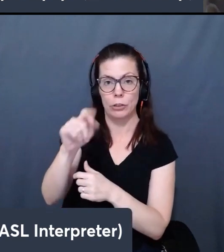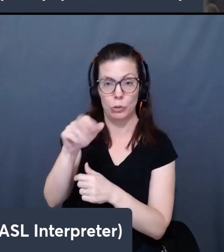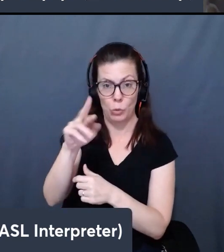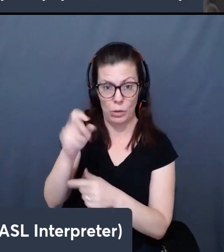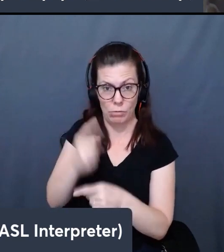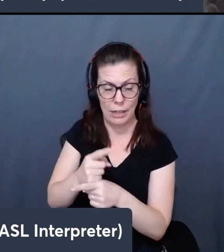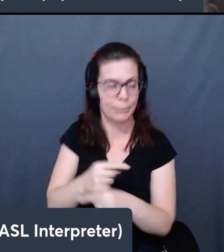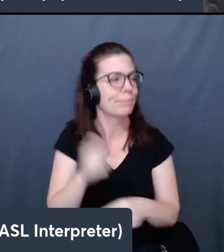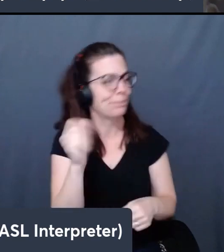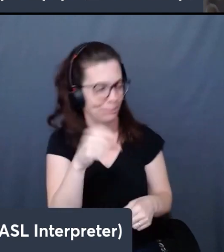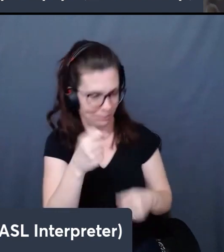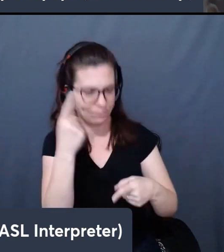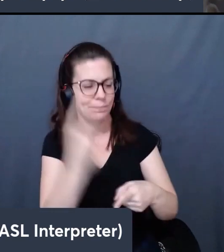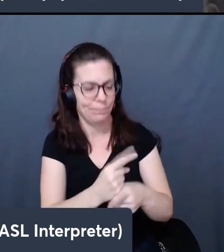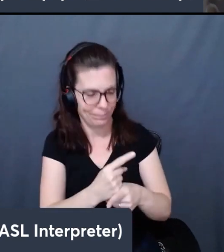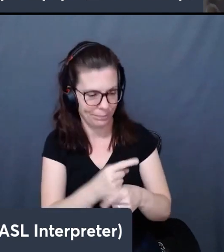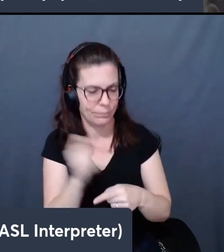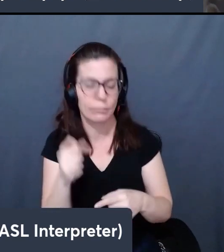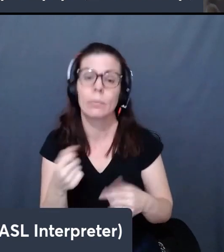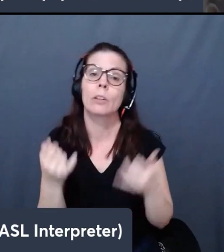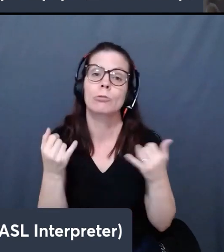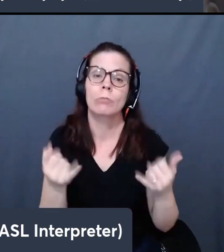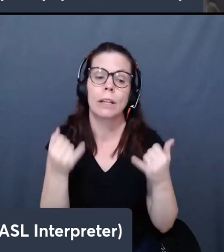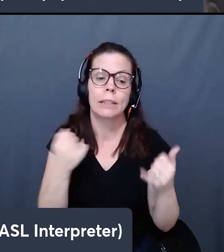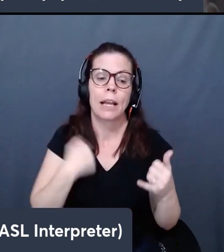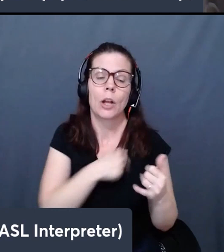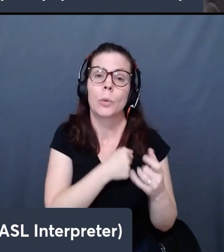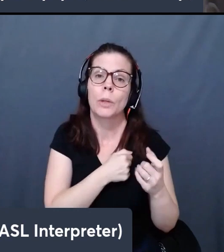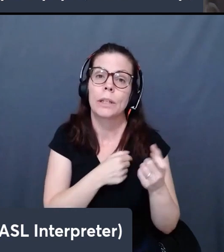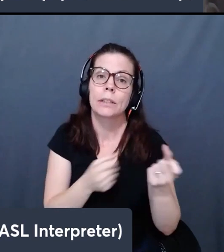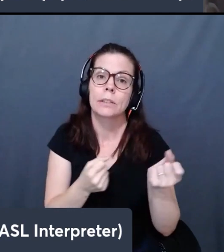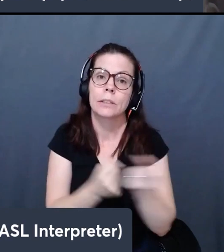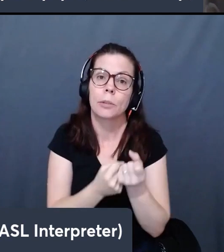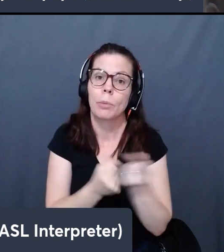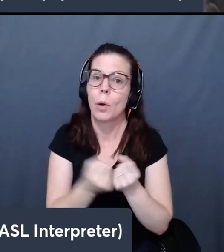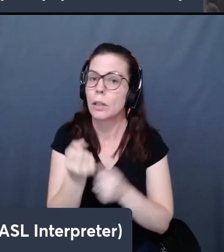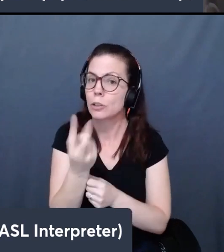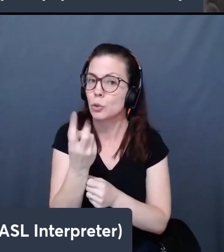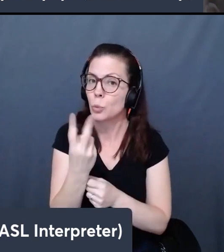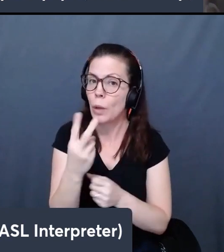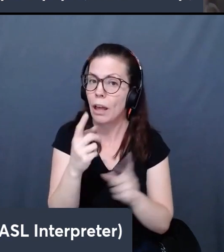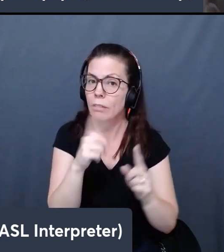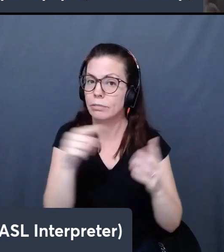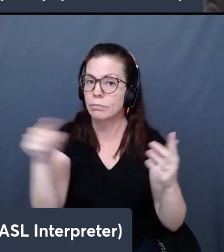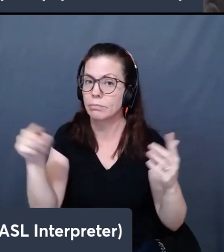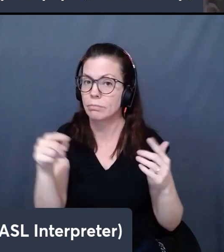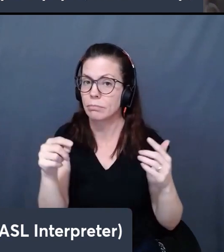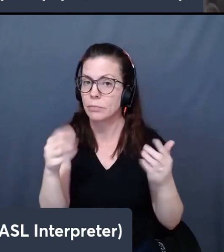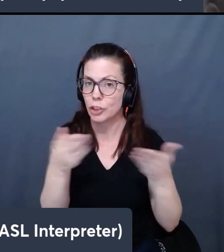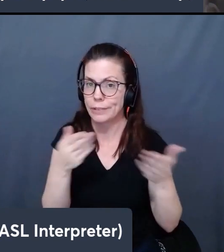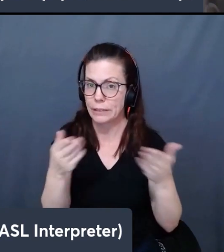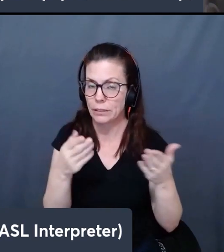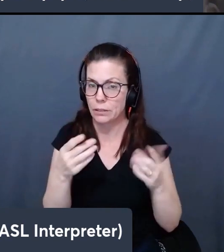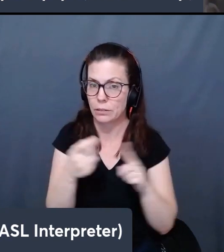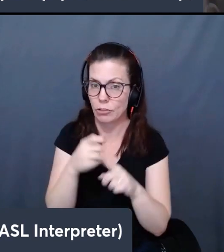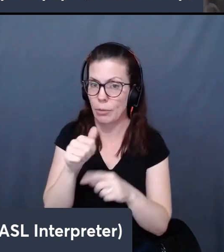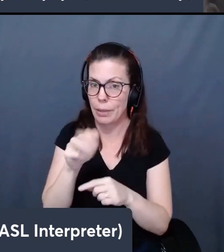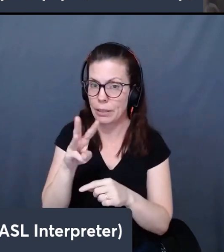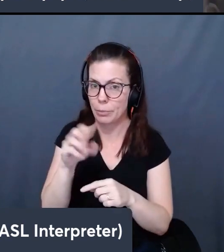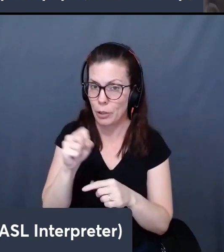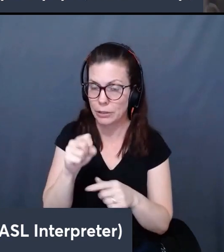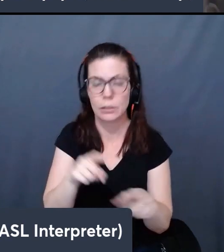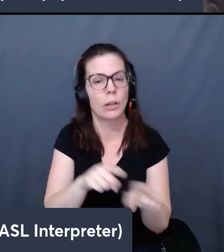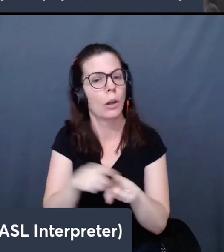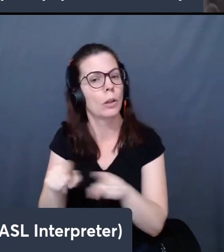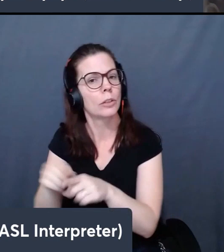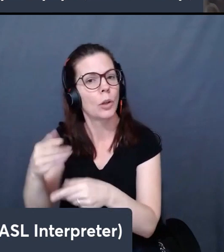Yes, that's correct. So Okay, right now we support 12 different AWS services, and we also support Windows applications